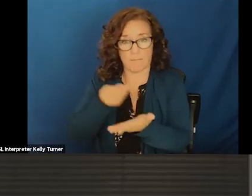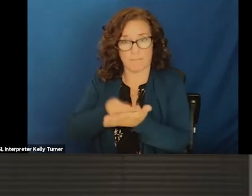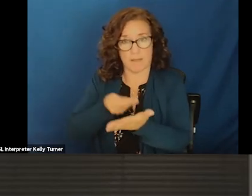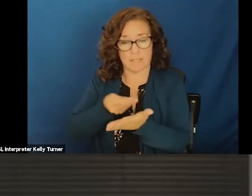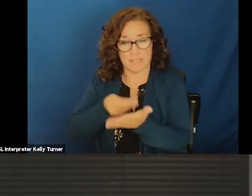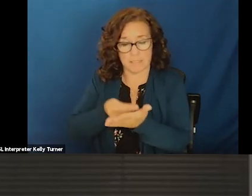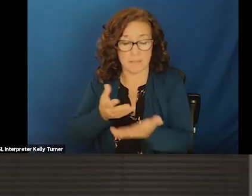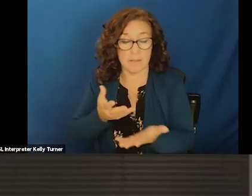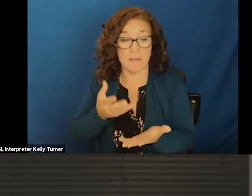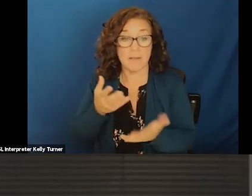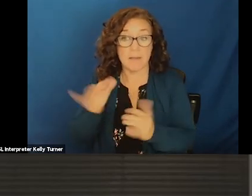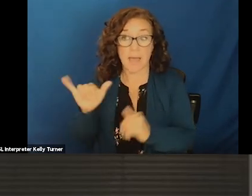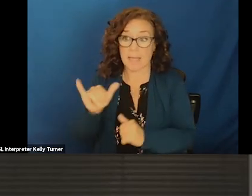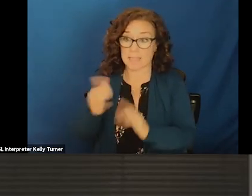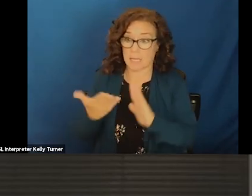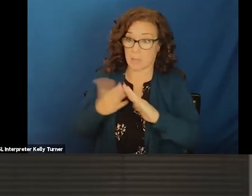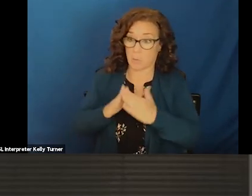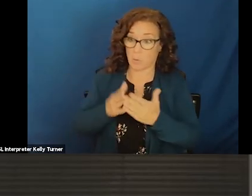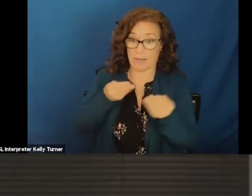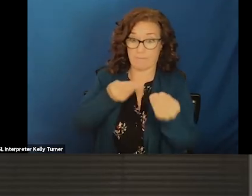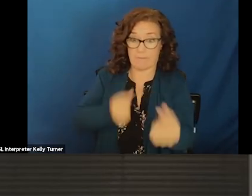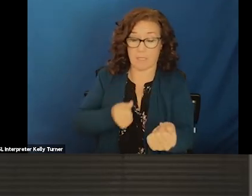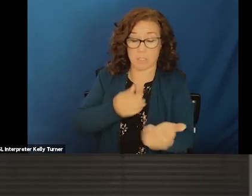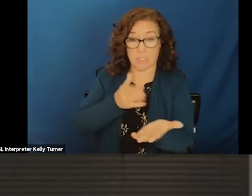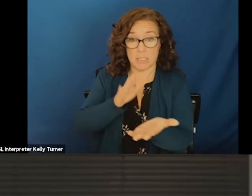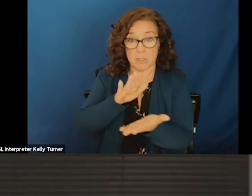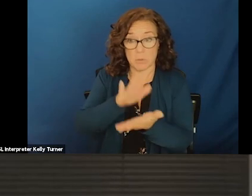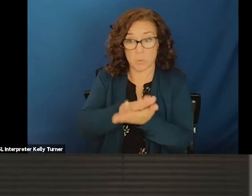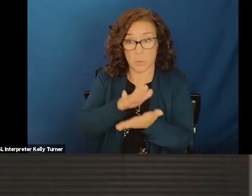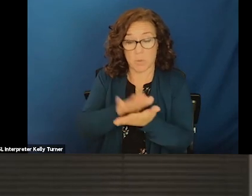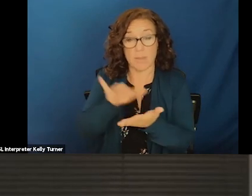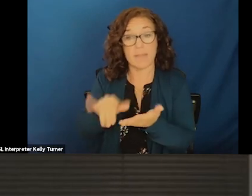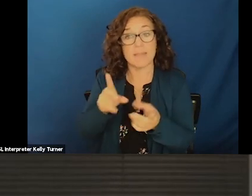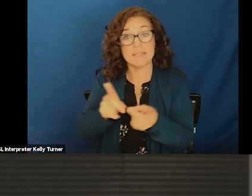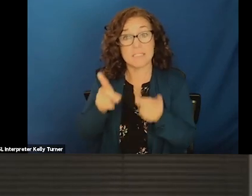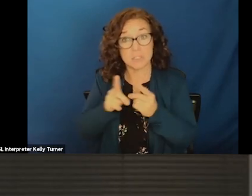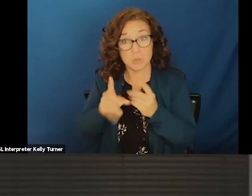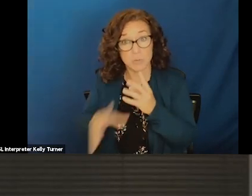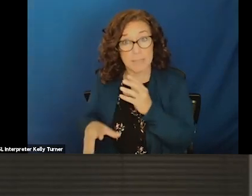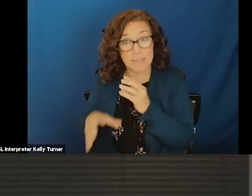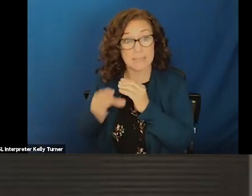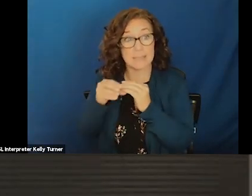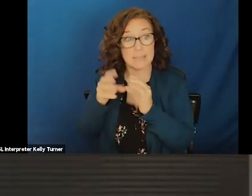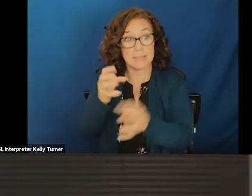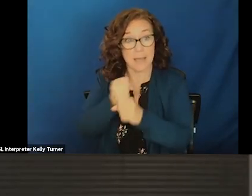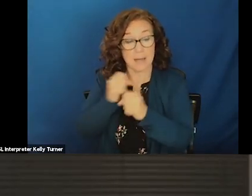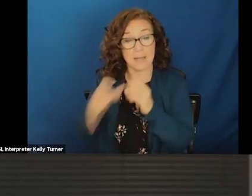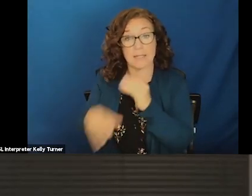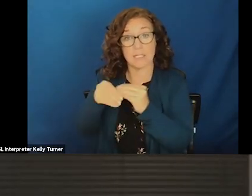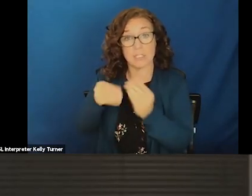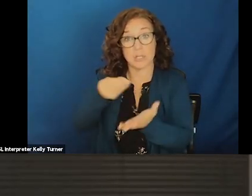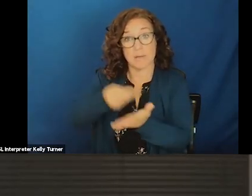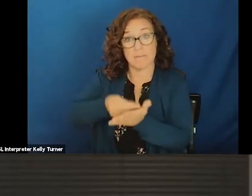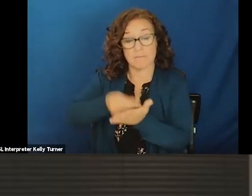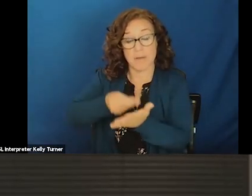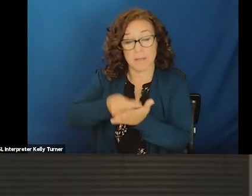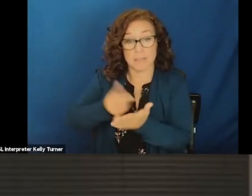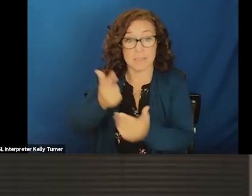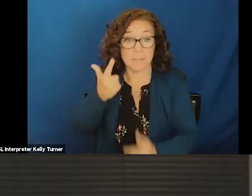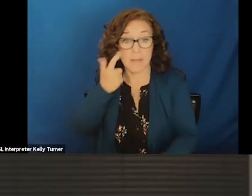the question is the district receiving additional funds because of its population